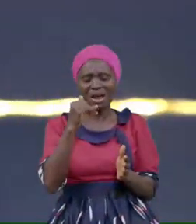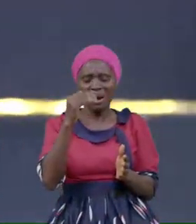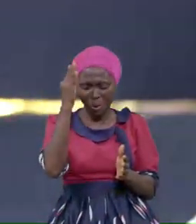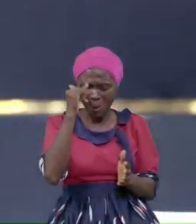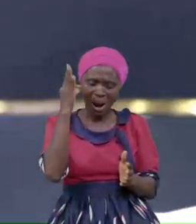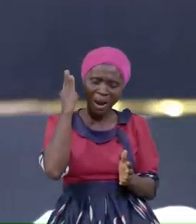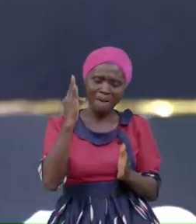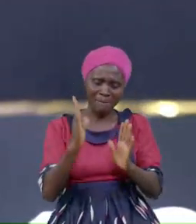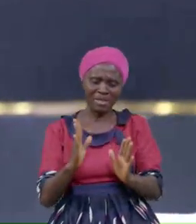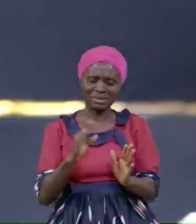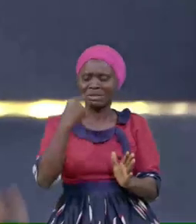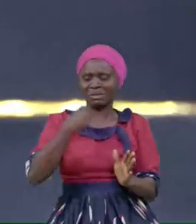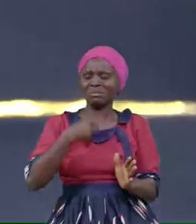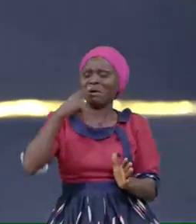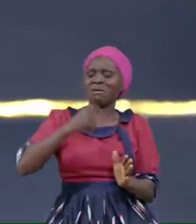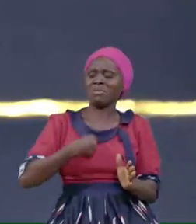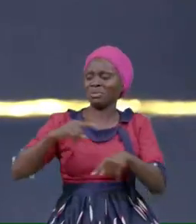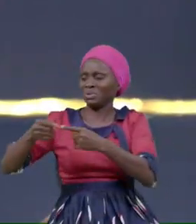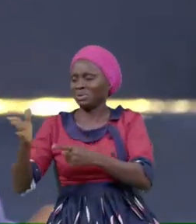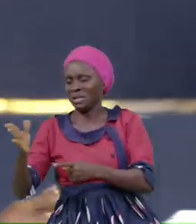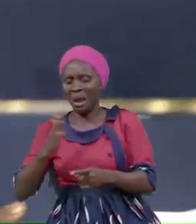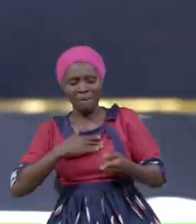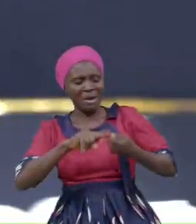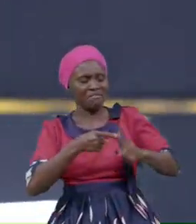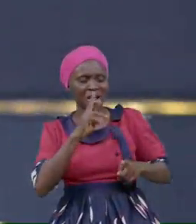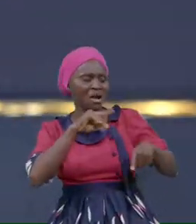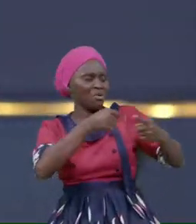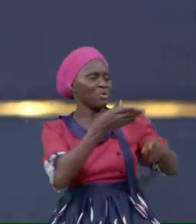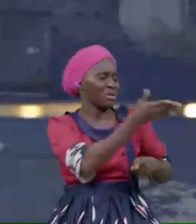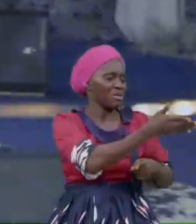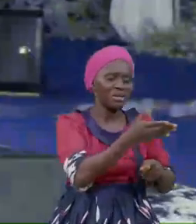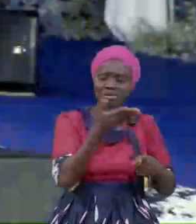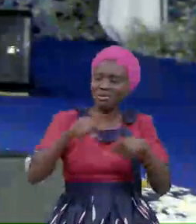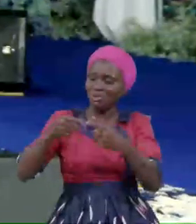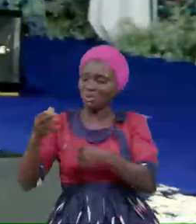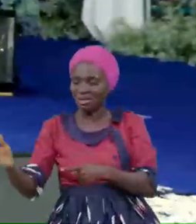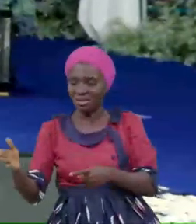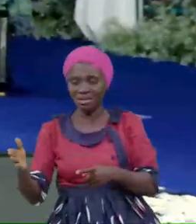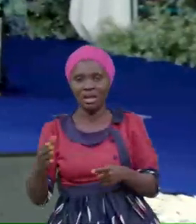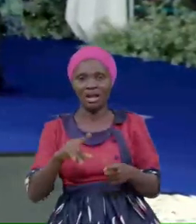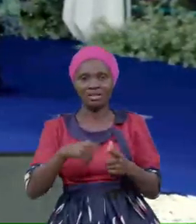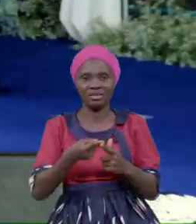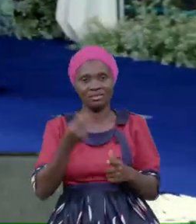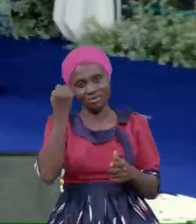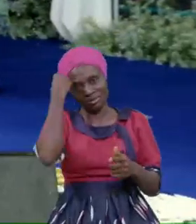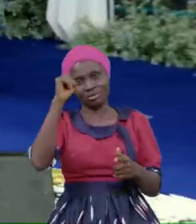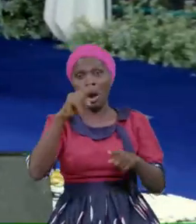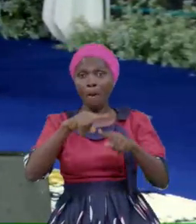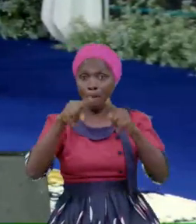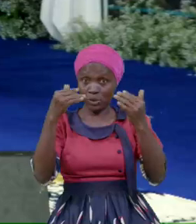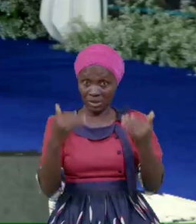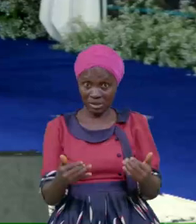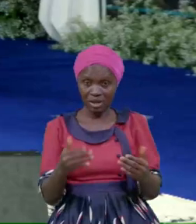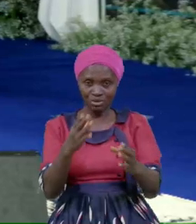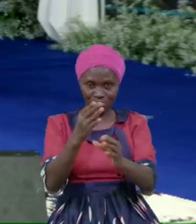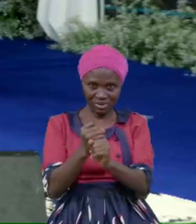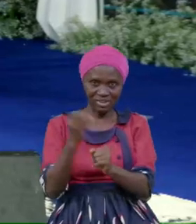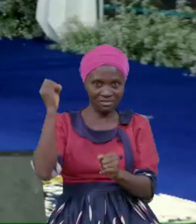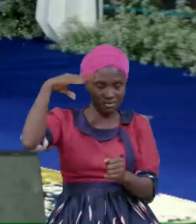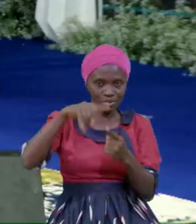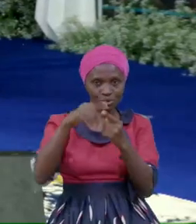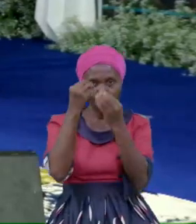pastor want me to be different? No, it's not me, but grace has come to your life today. And that grace